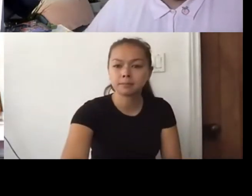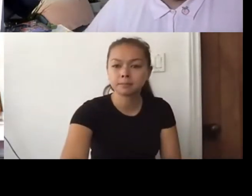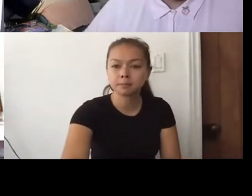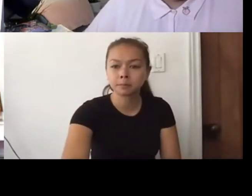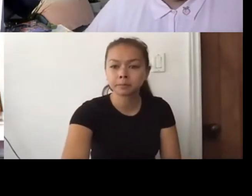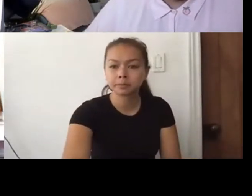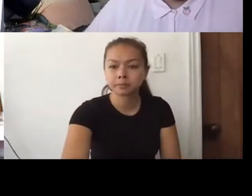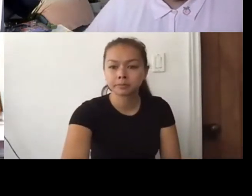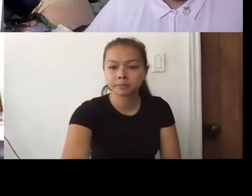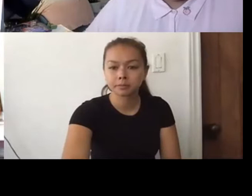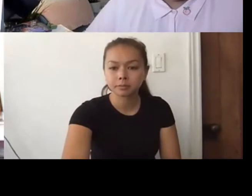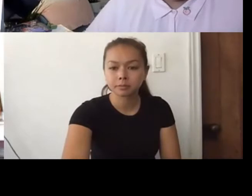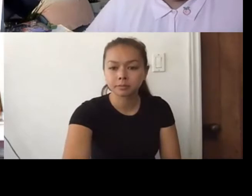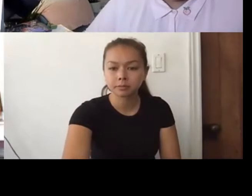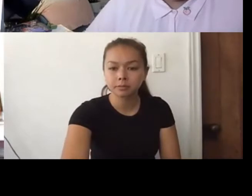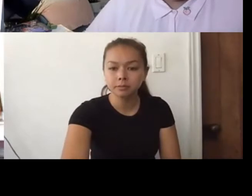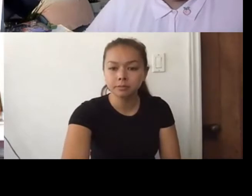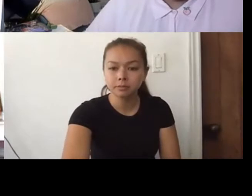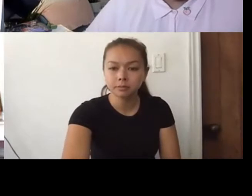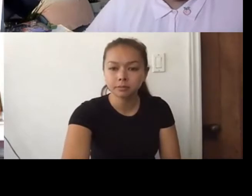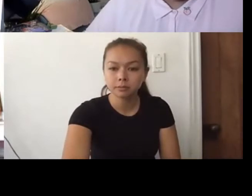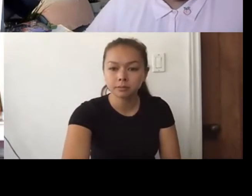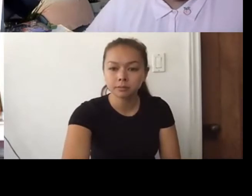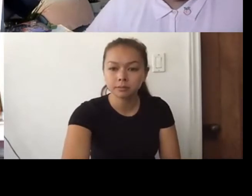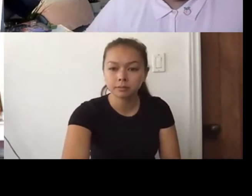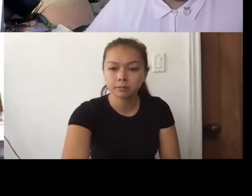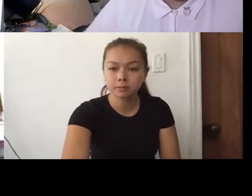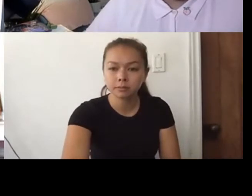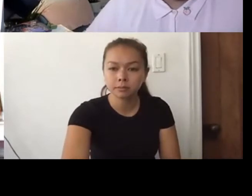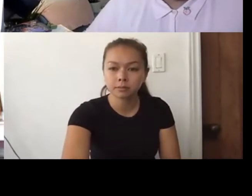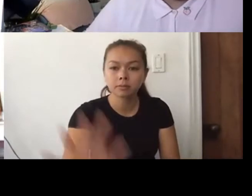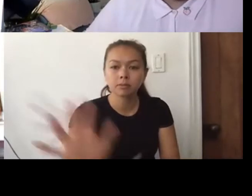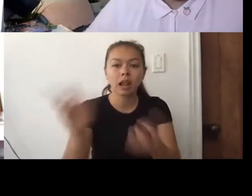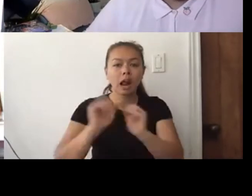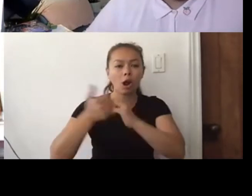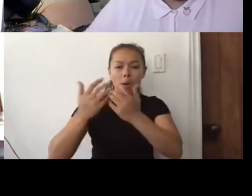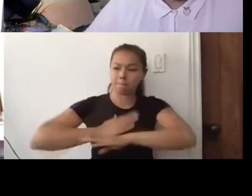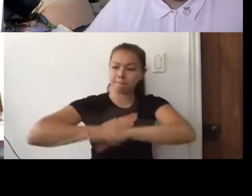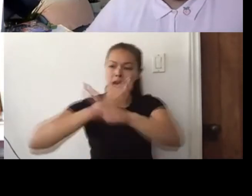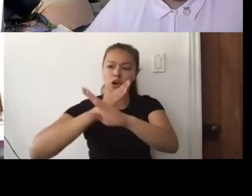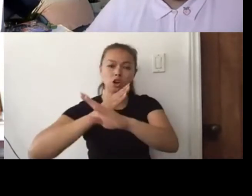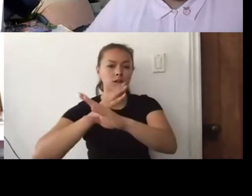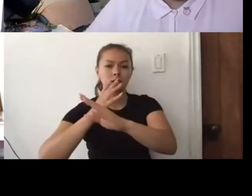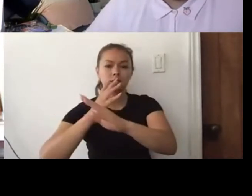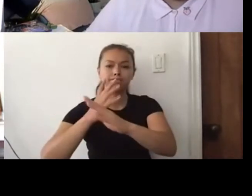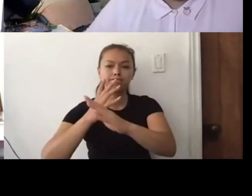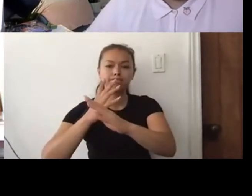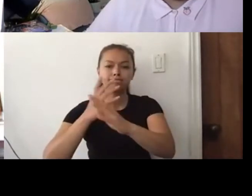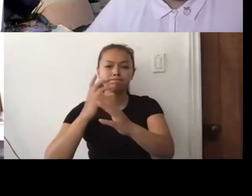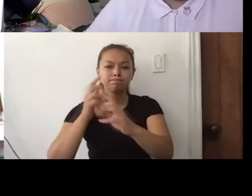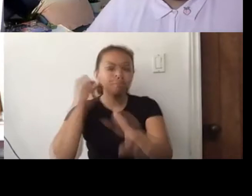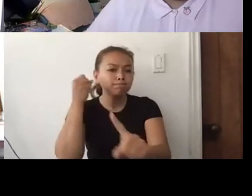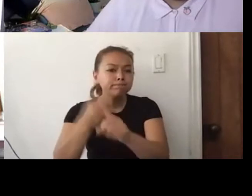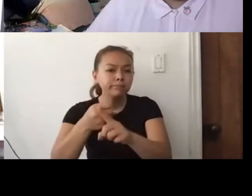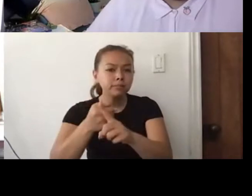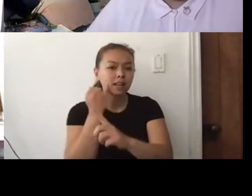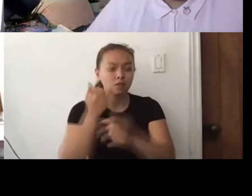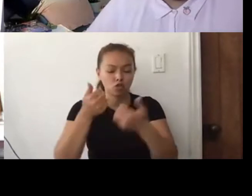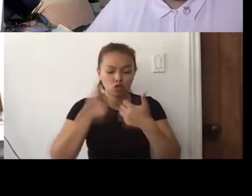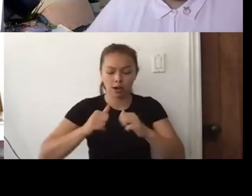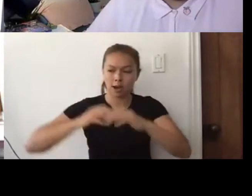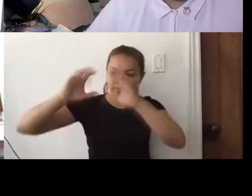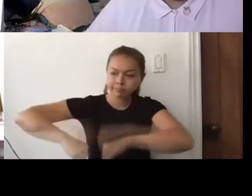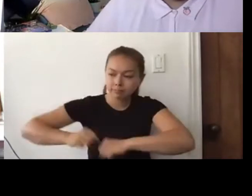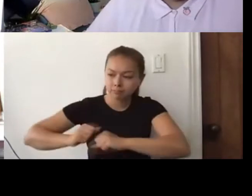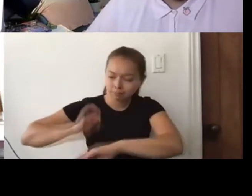question. If I could rephrase it, I mean, what aspects of our lives aren't impacted by those things, right?